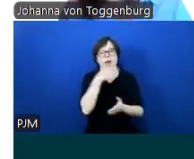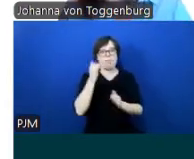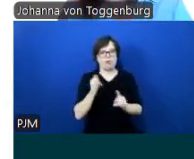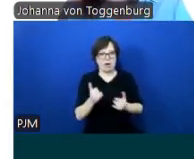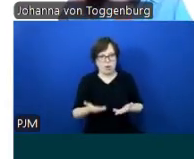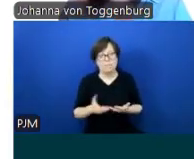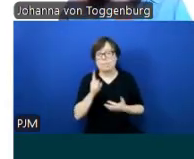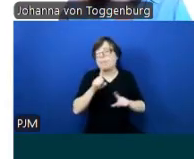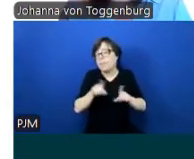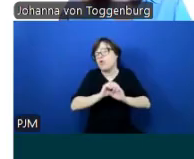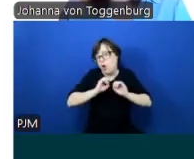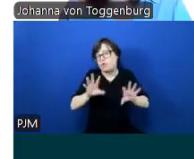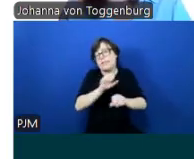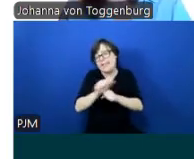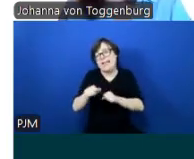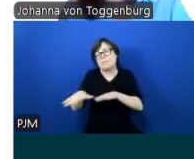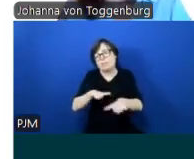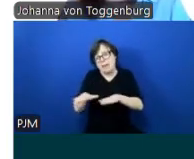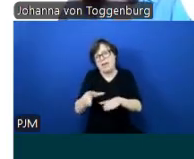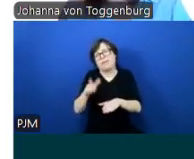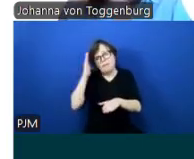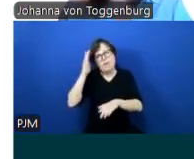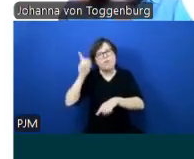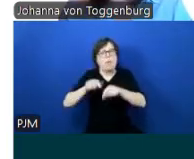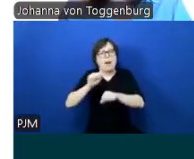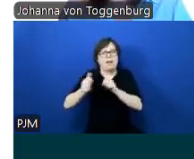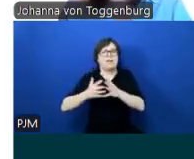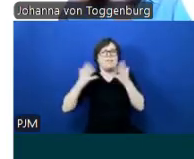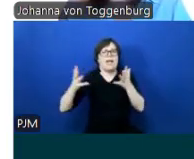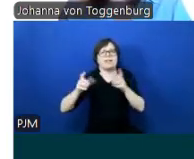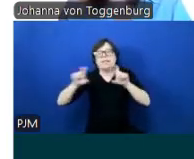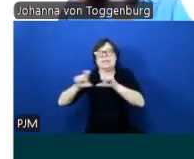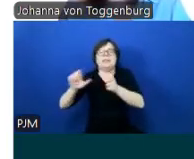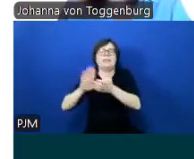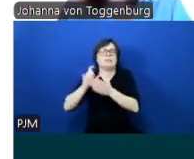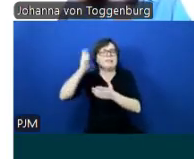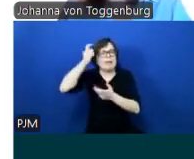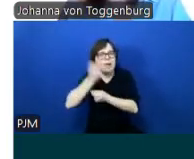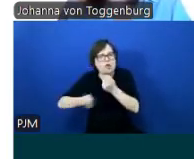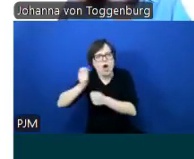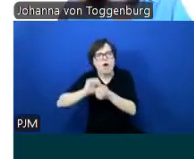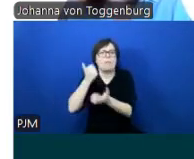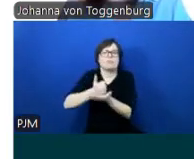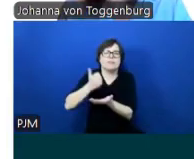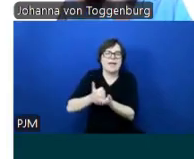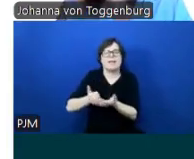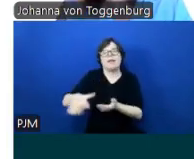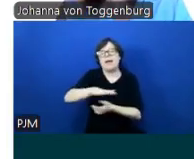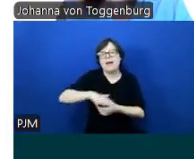centers, town squares, public transport stops, and so on have to be included.